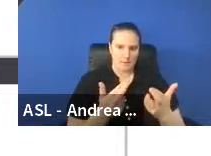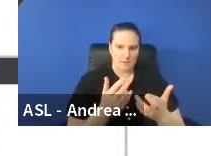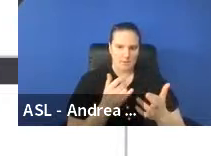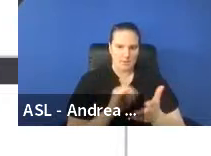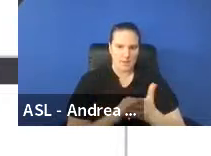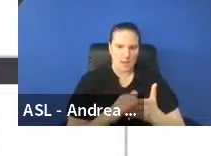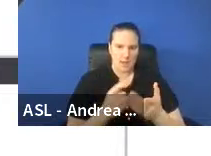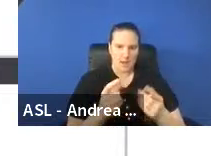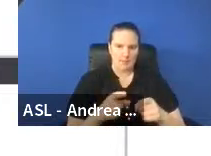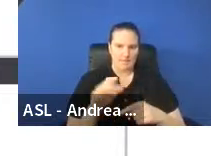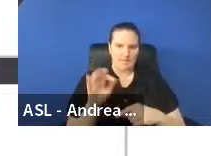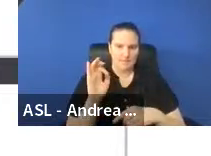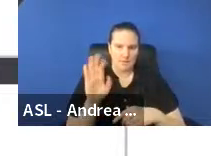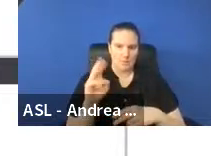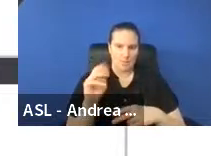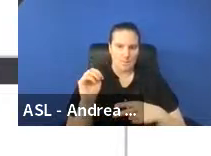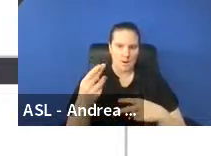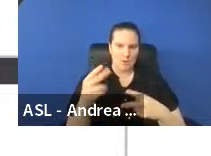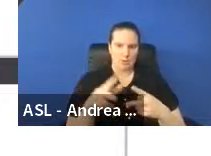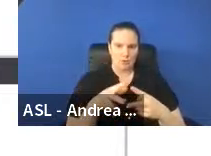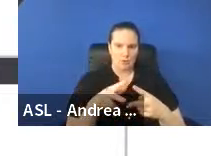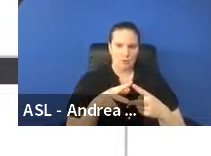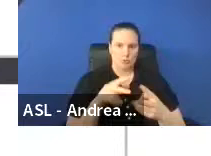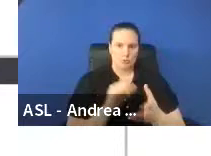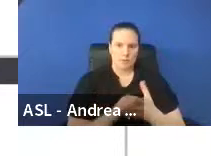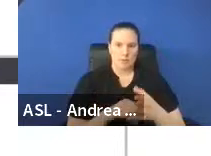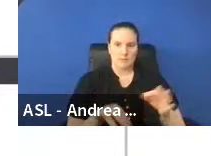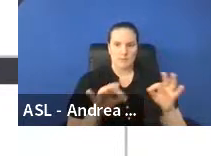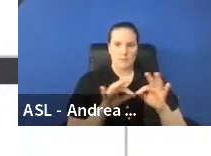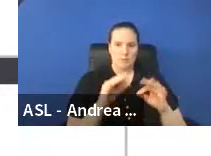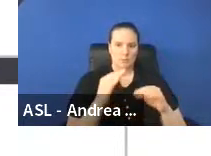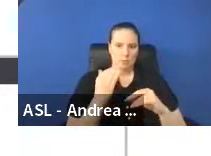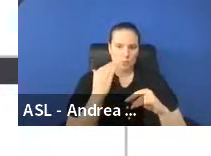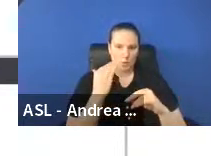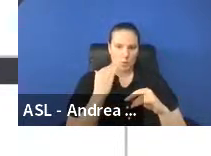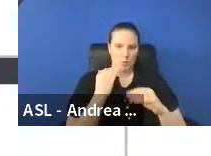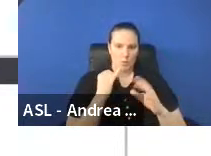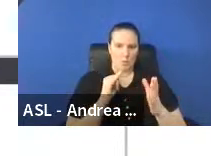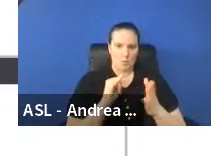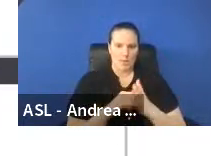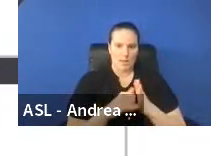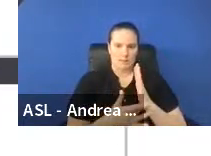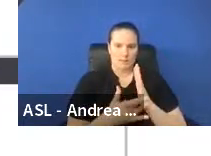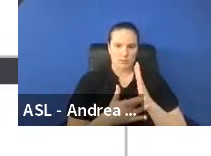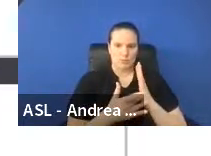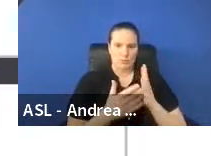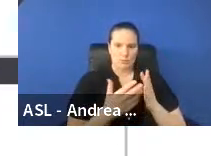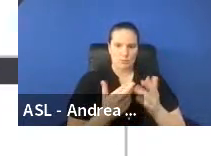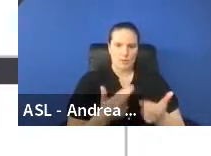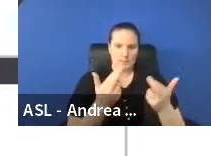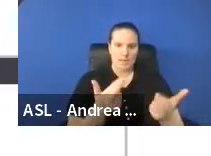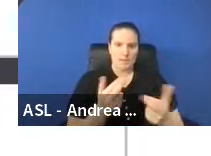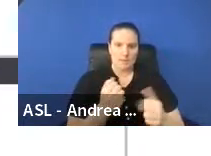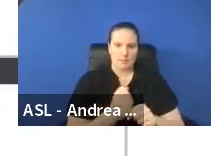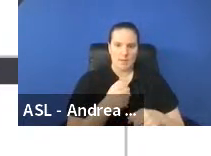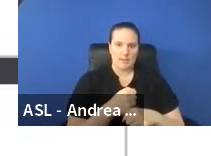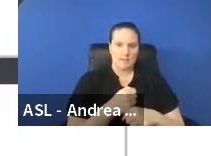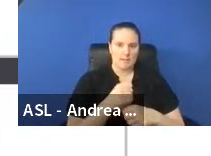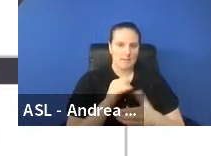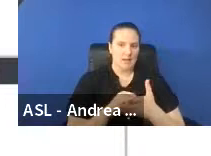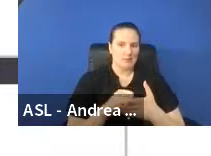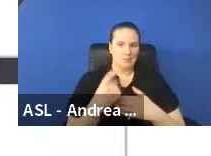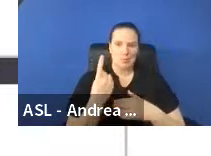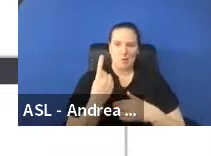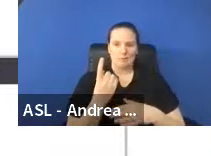in February, March. It's really important to note that these sort of technical recommendations that we're making, these are only one